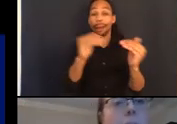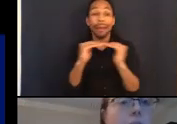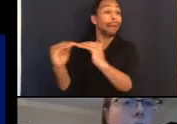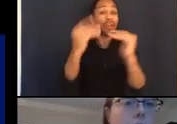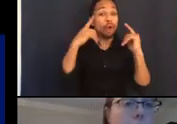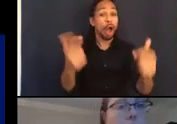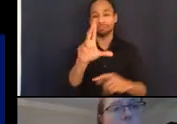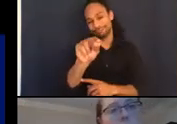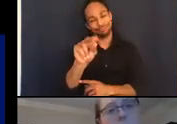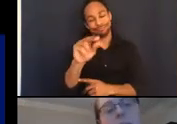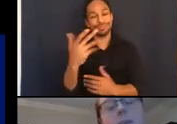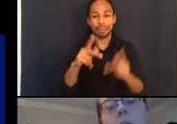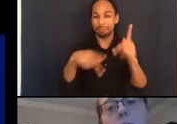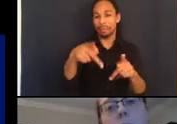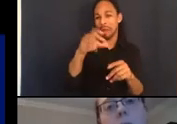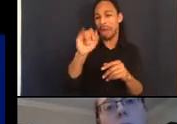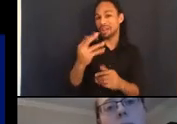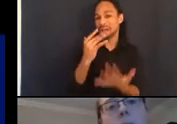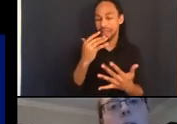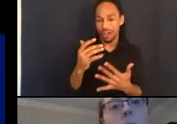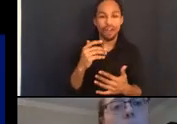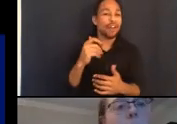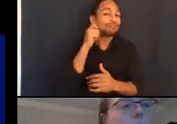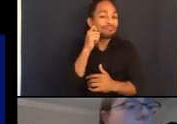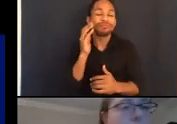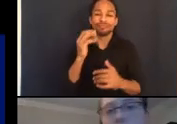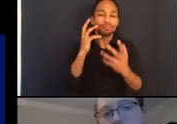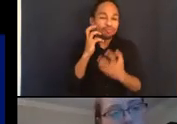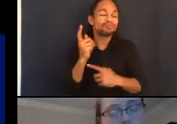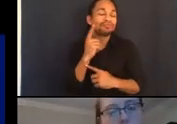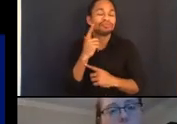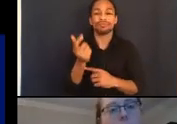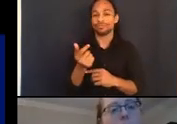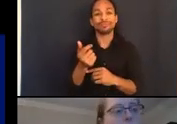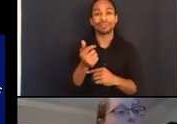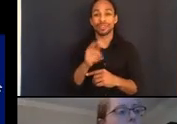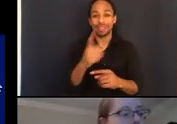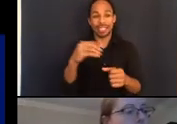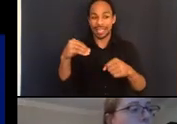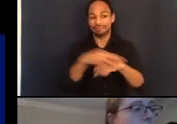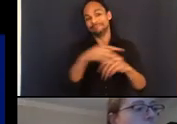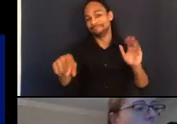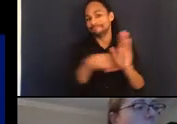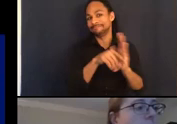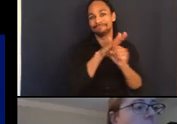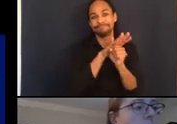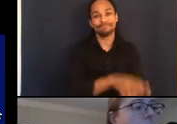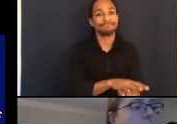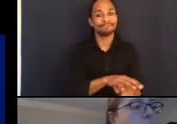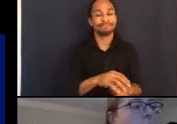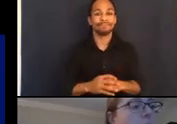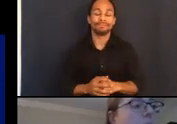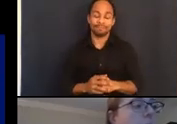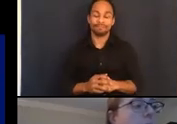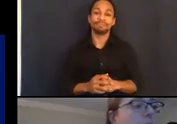of complications because of existing health disparities. I'm sure you'll hear a lot about this from other panelists, but people of